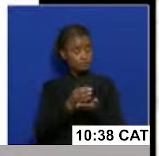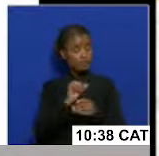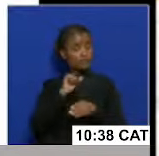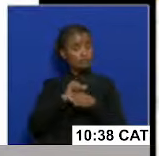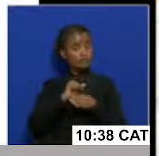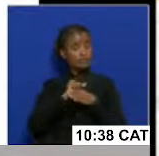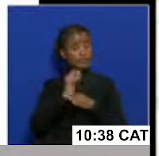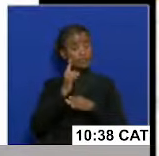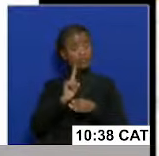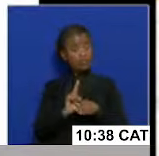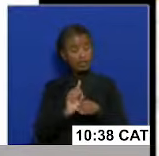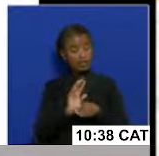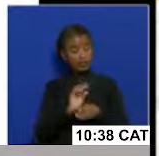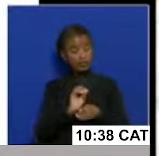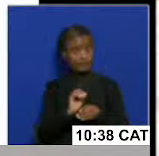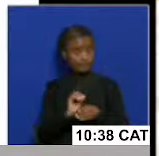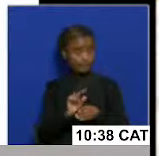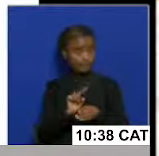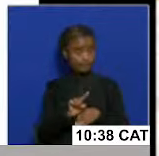Do you have any idea why